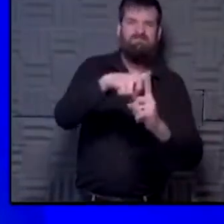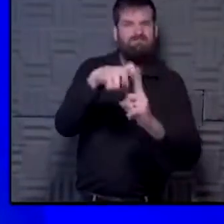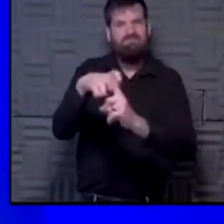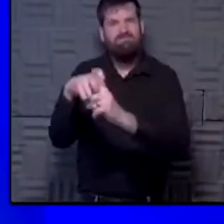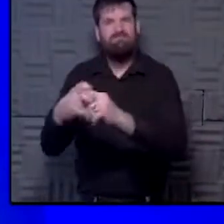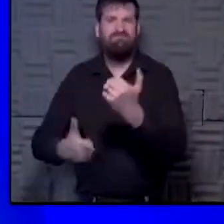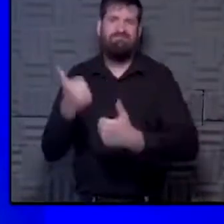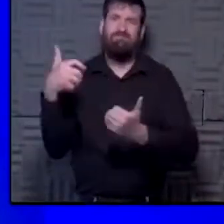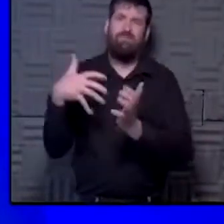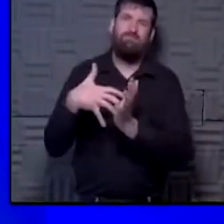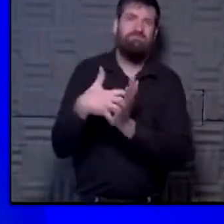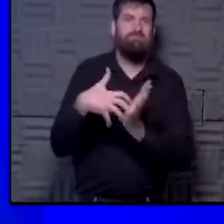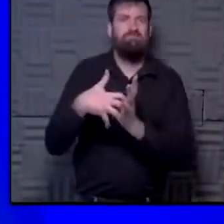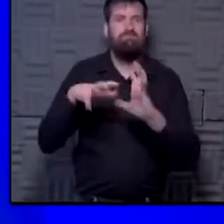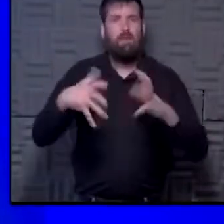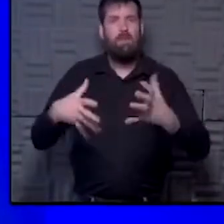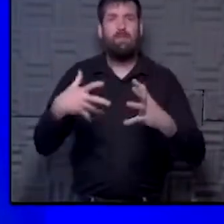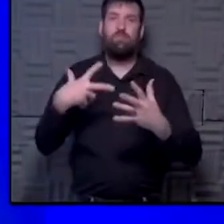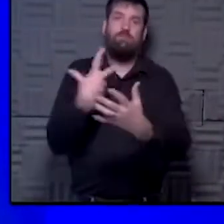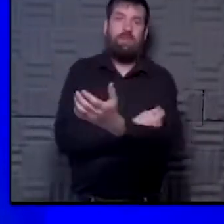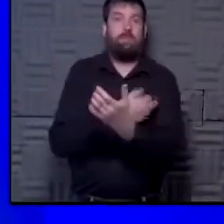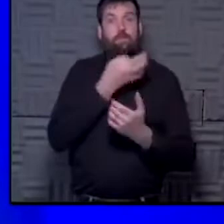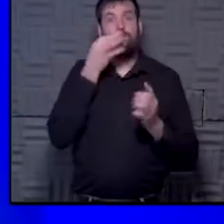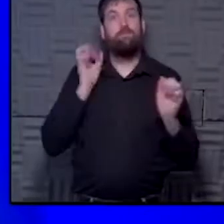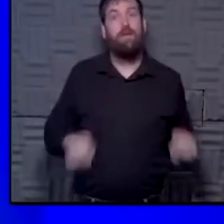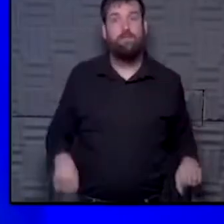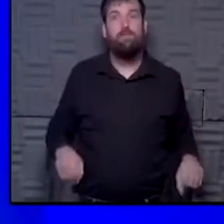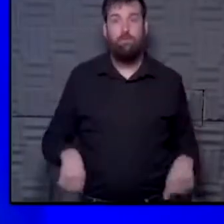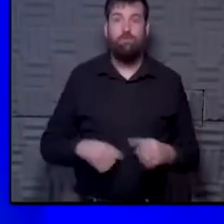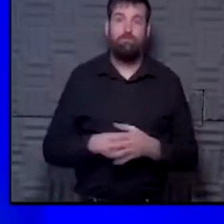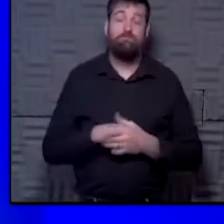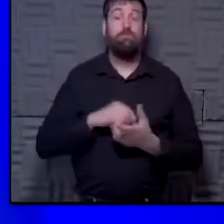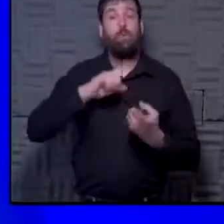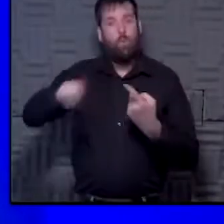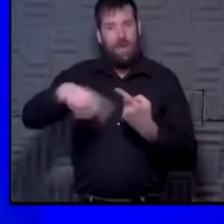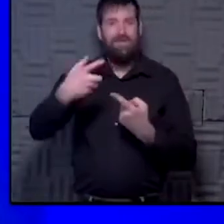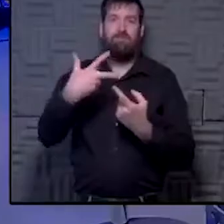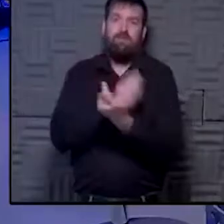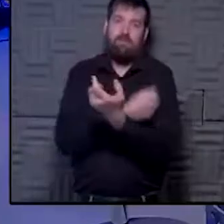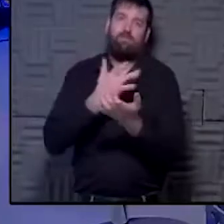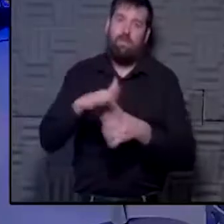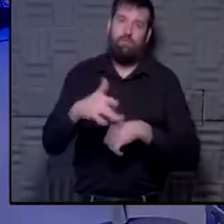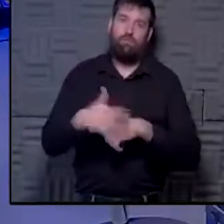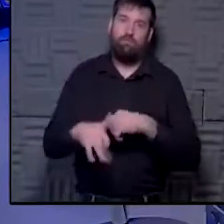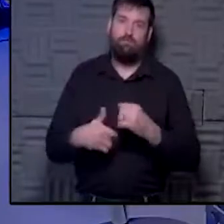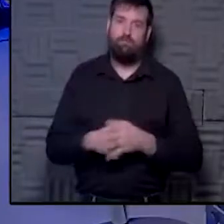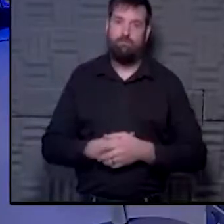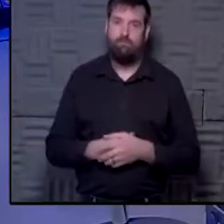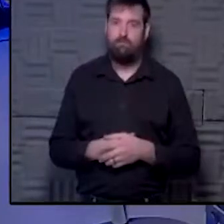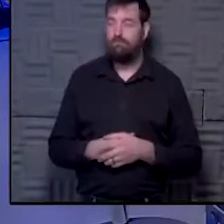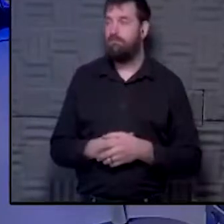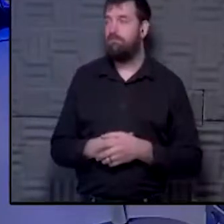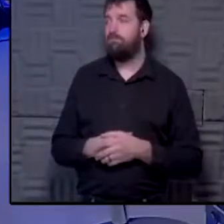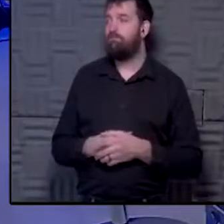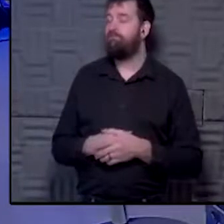vulnerable populations, vaccinated as soon as possible, as soon as there is supply available. So I think that one